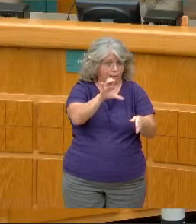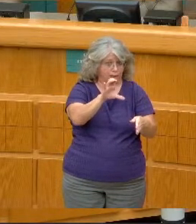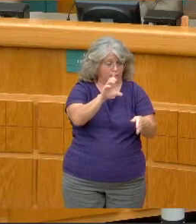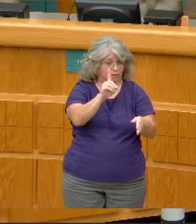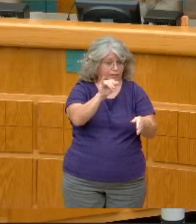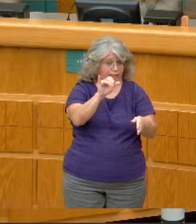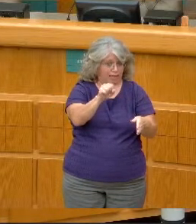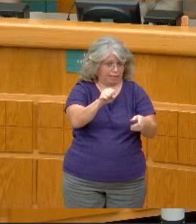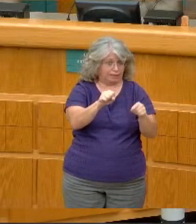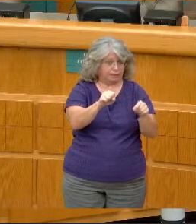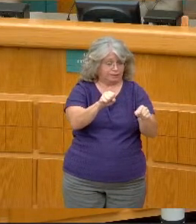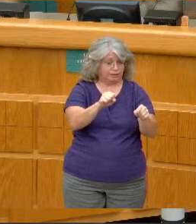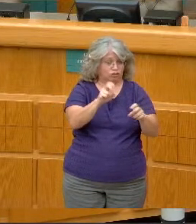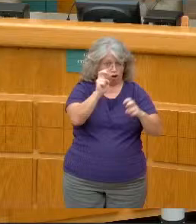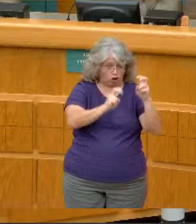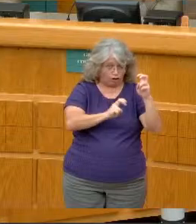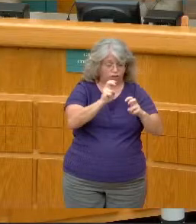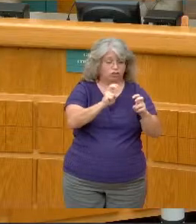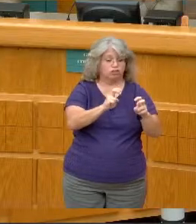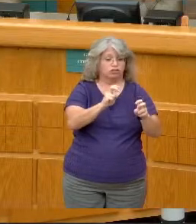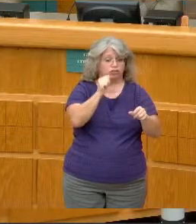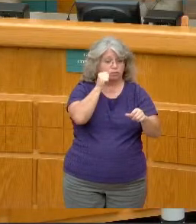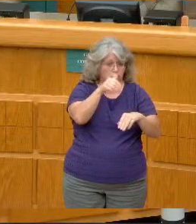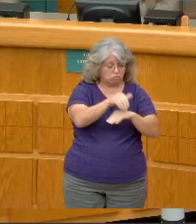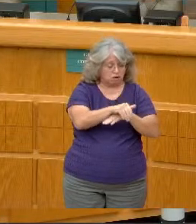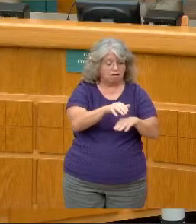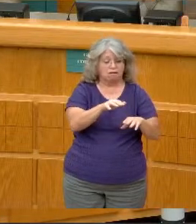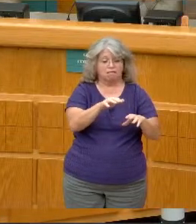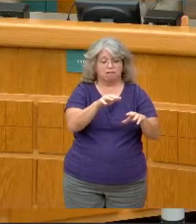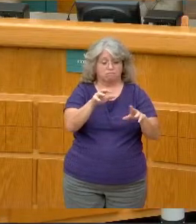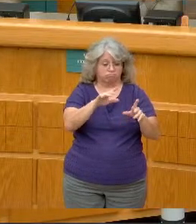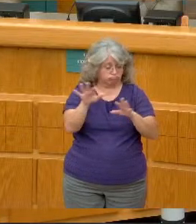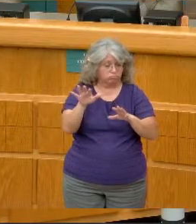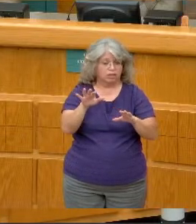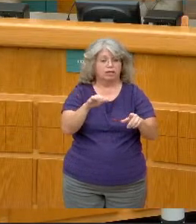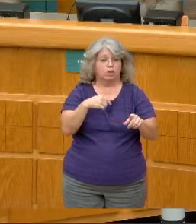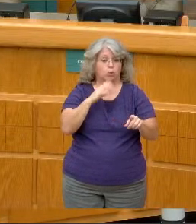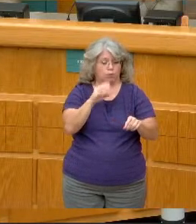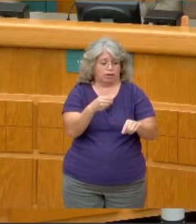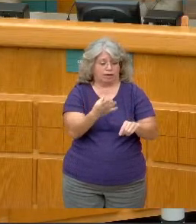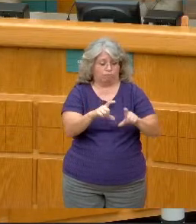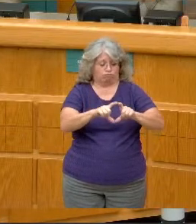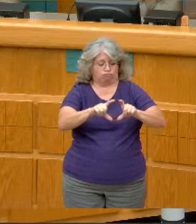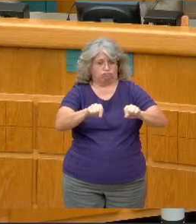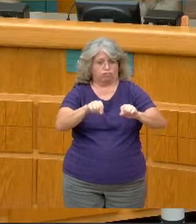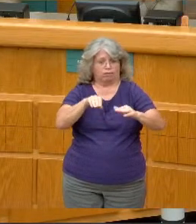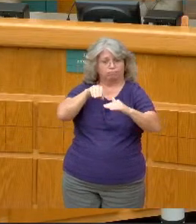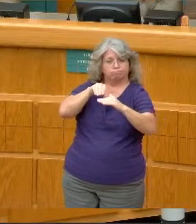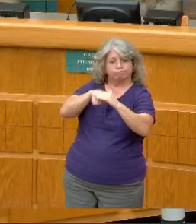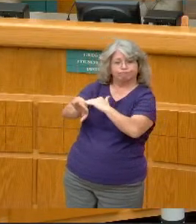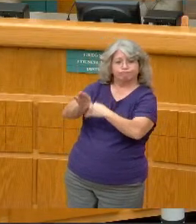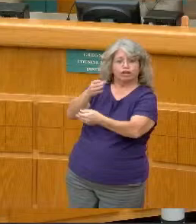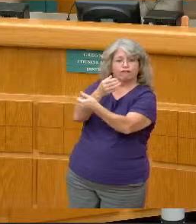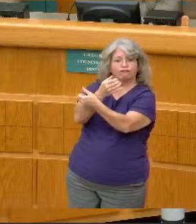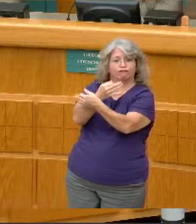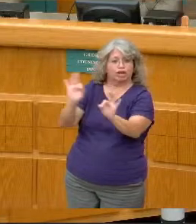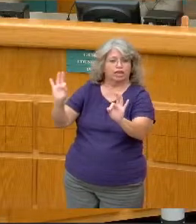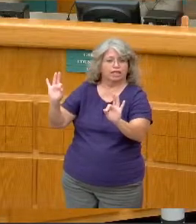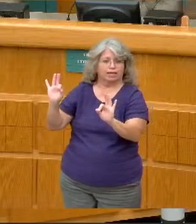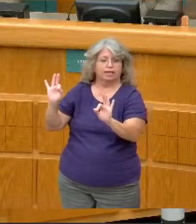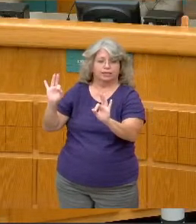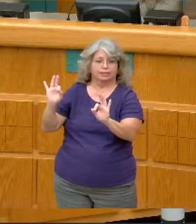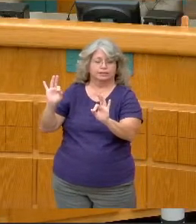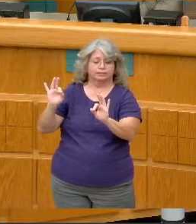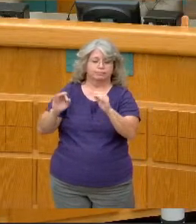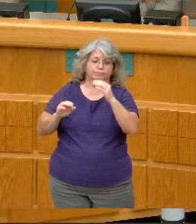at the Buck Carnival tomorrow night. We will give you a voucher if you get vaccinated, and